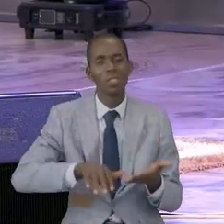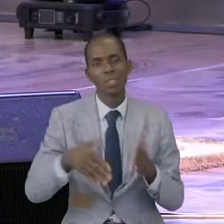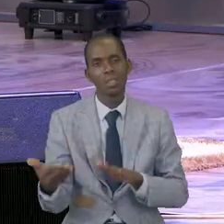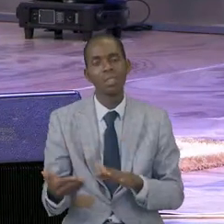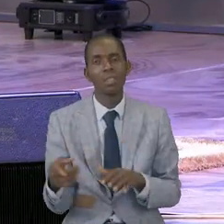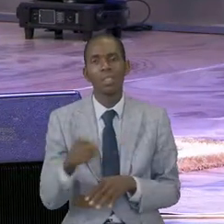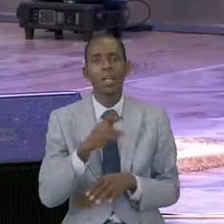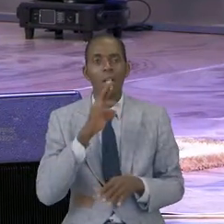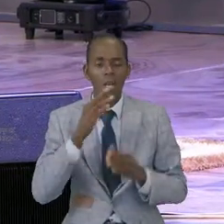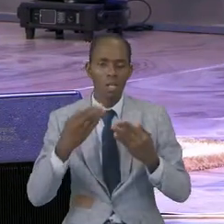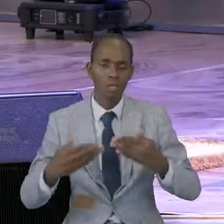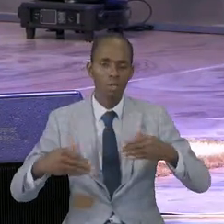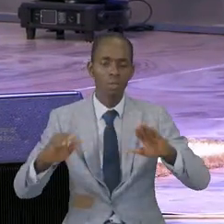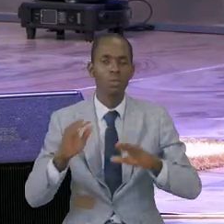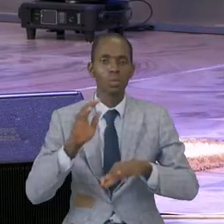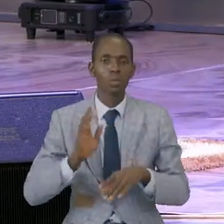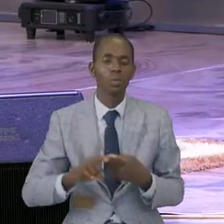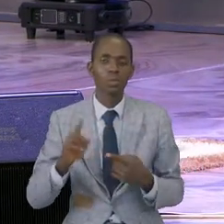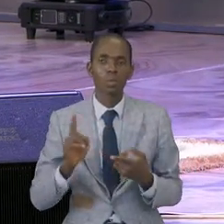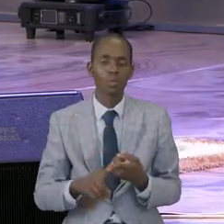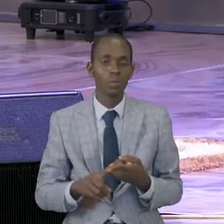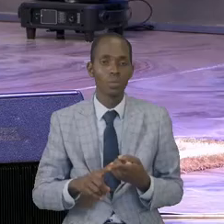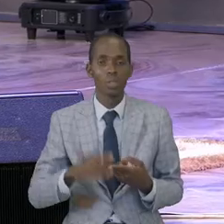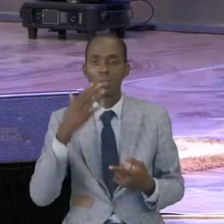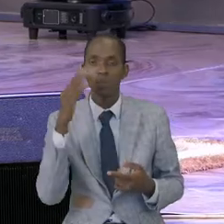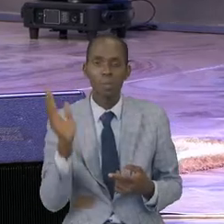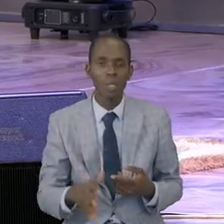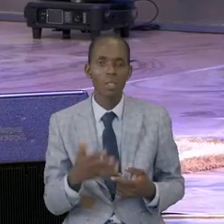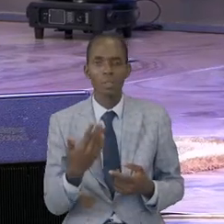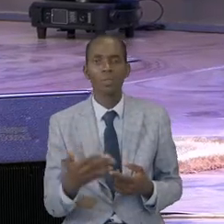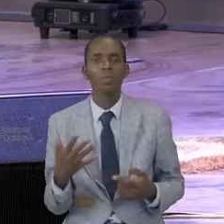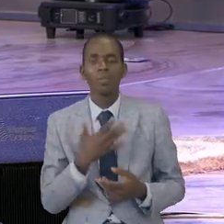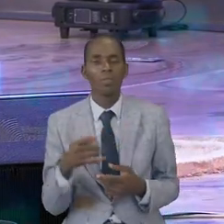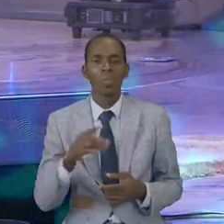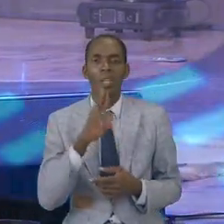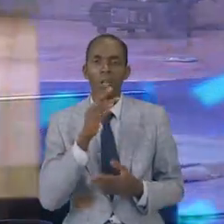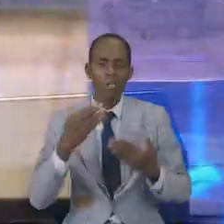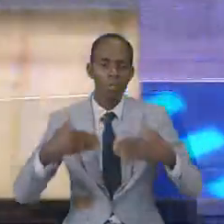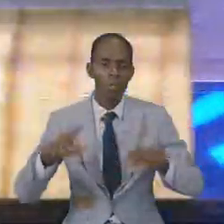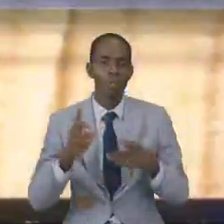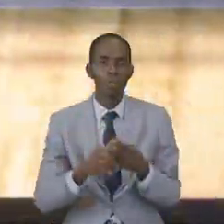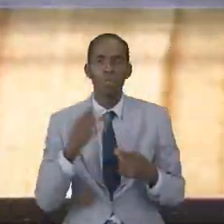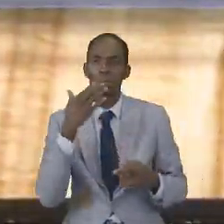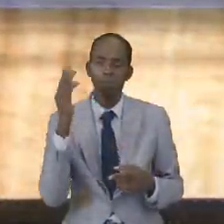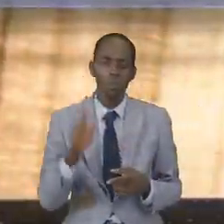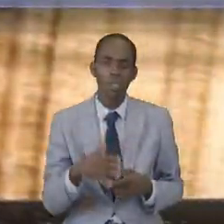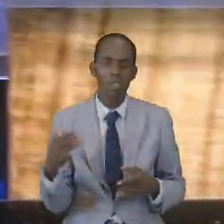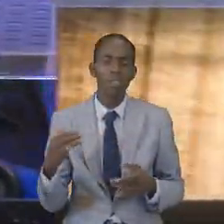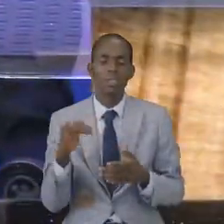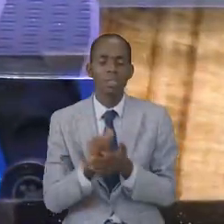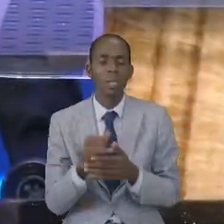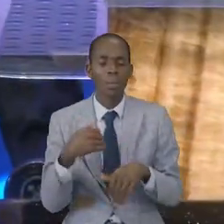to transgression, they are sold to evil, and they are being sold to evil, blindfolds